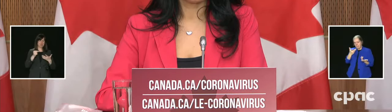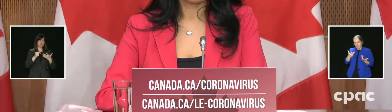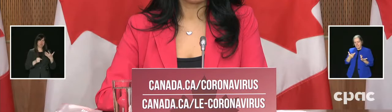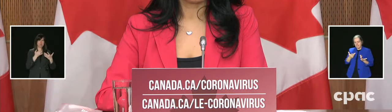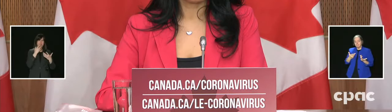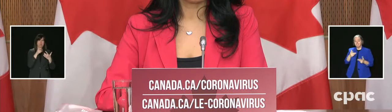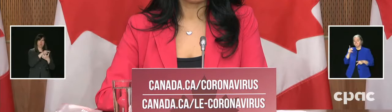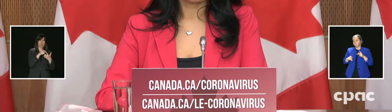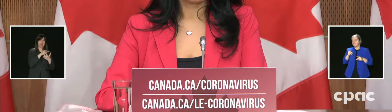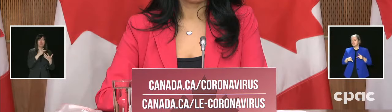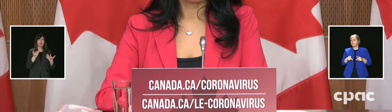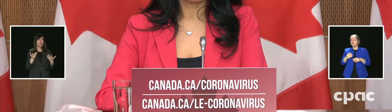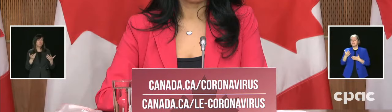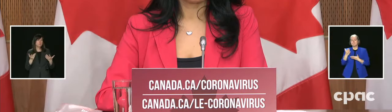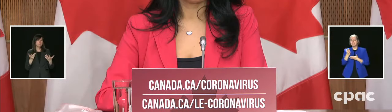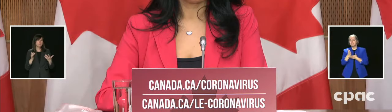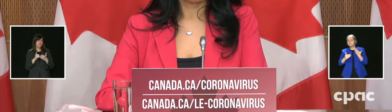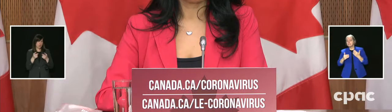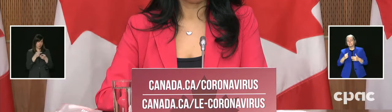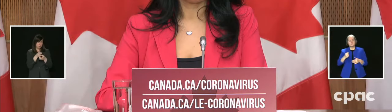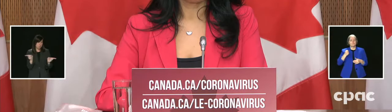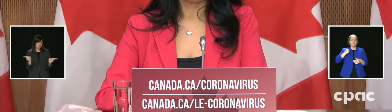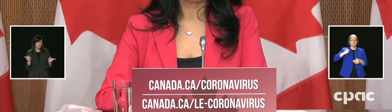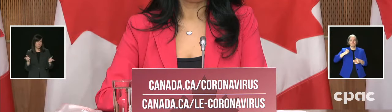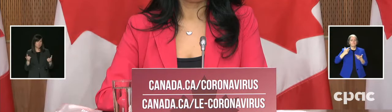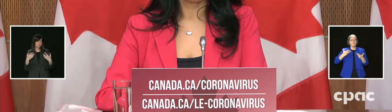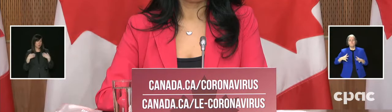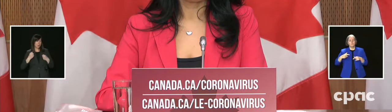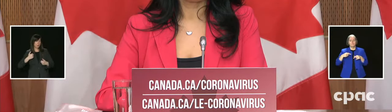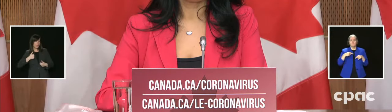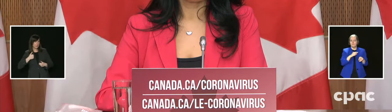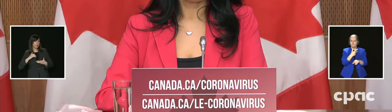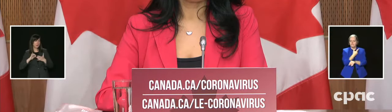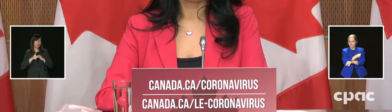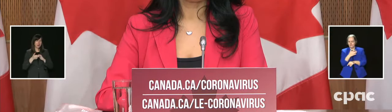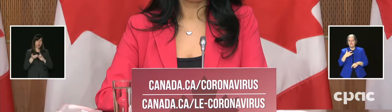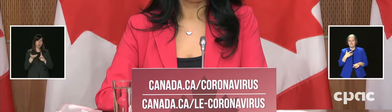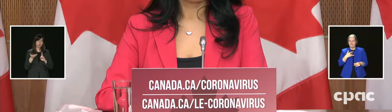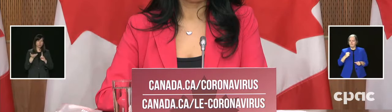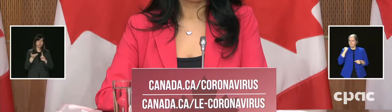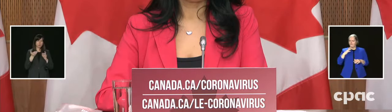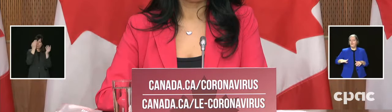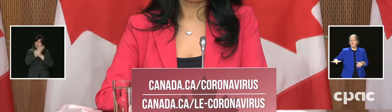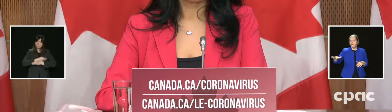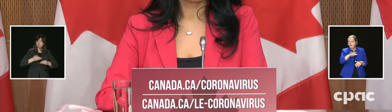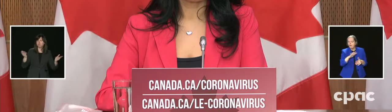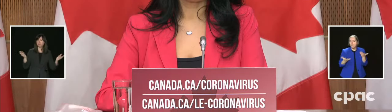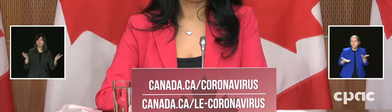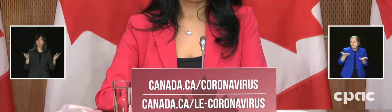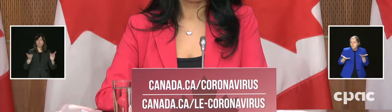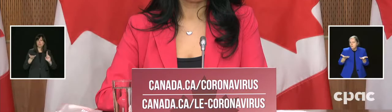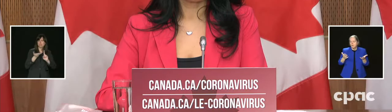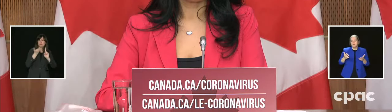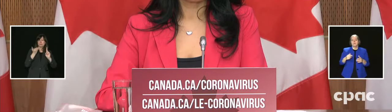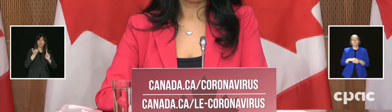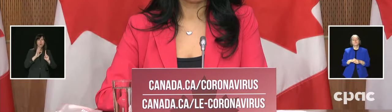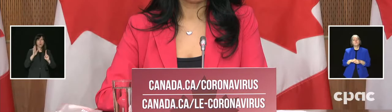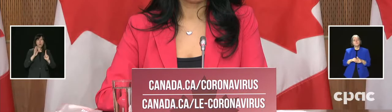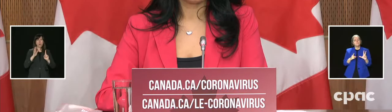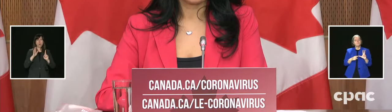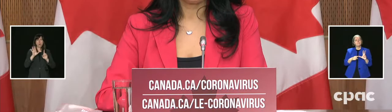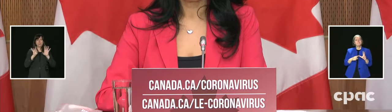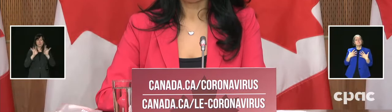with? And how will you, as Health Canada, try and help inform people better that that's not the way to go,